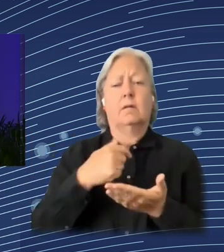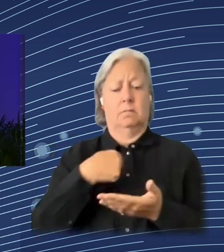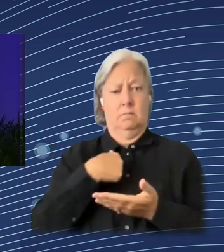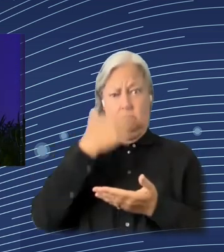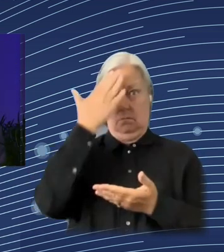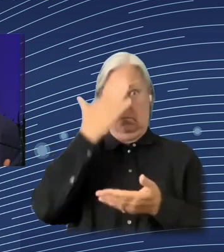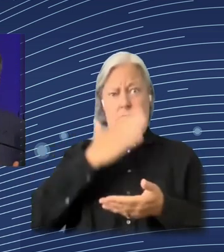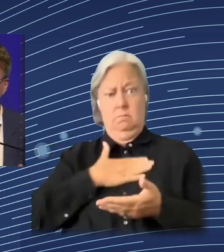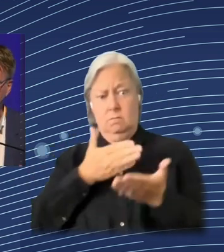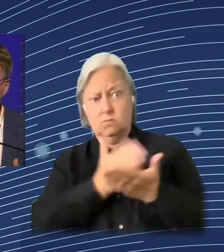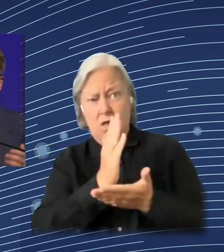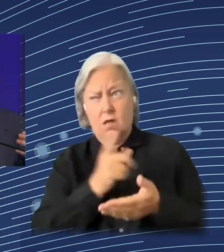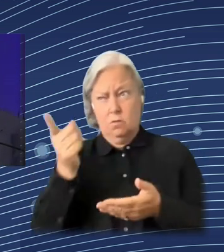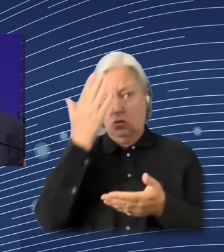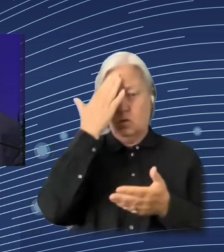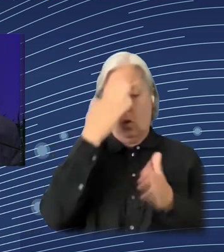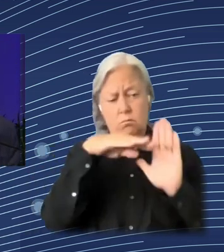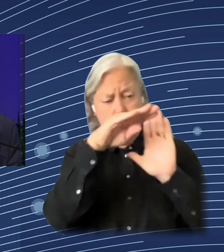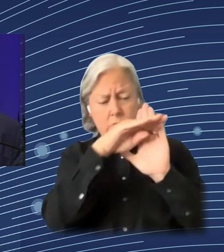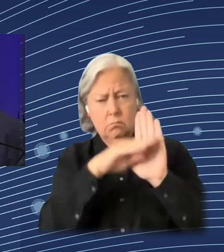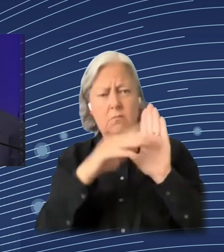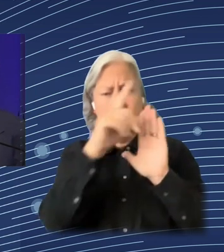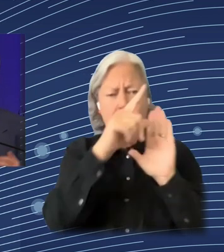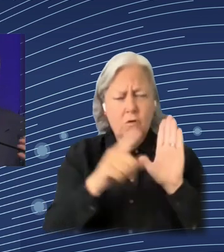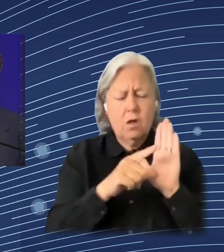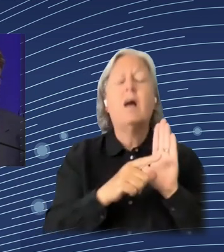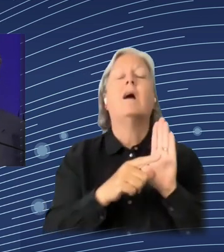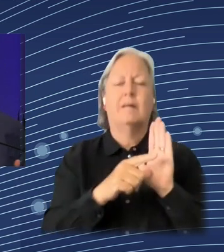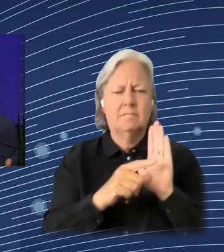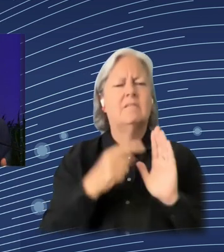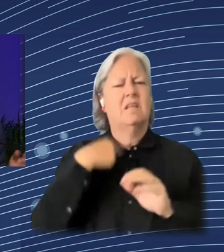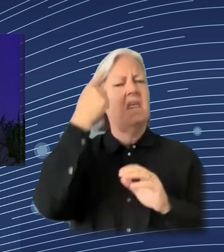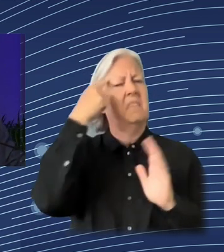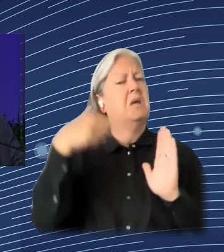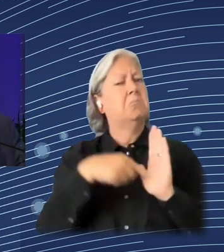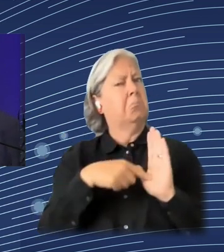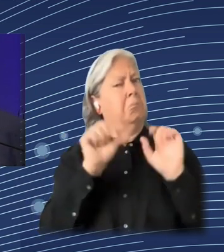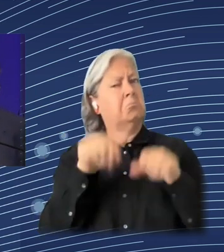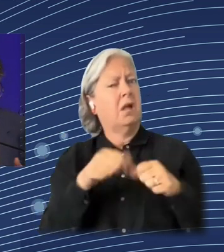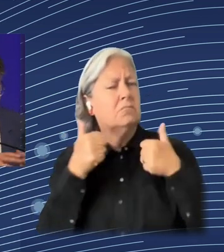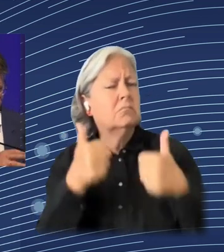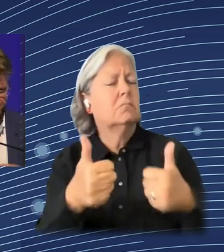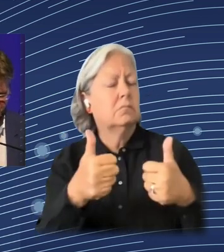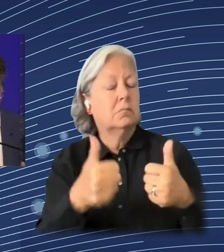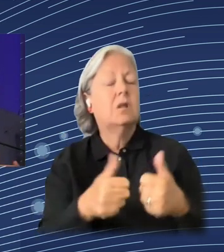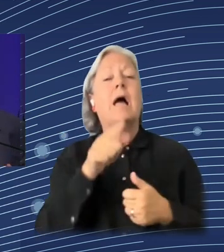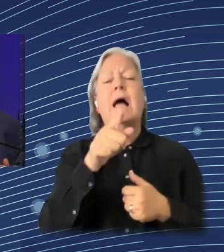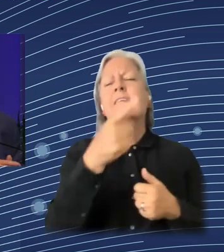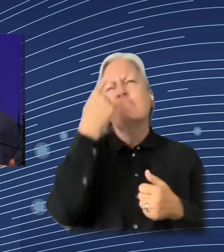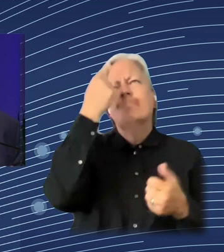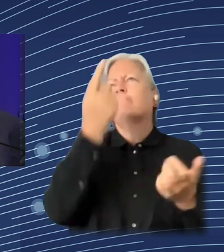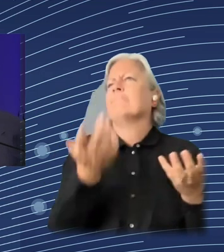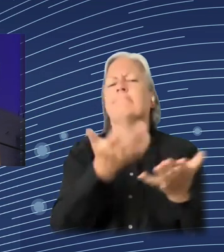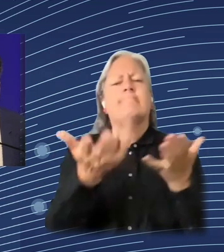the rules of the legislation, I think this could be great. Also, imagine that we combine